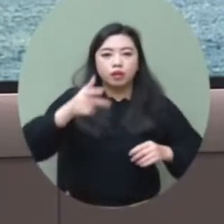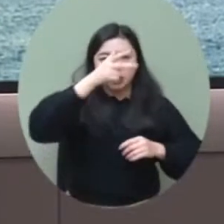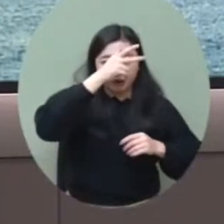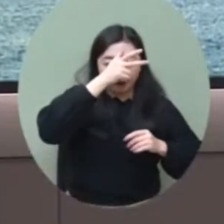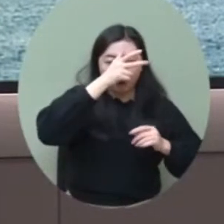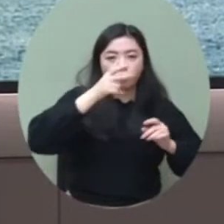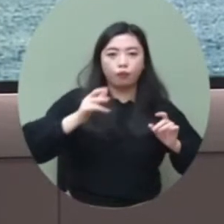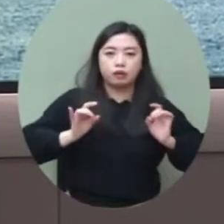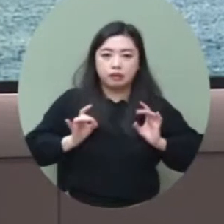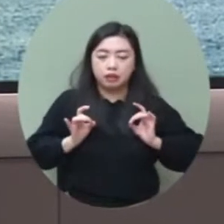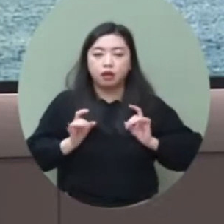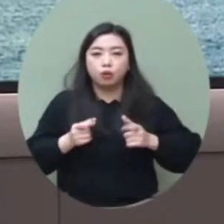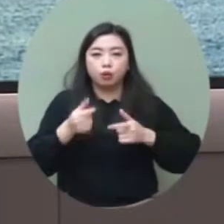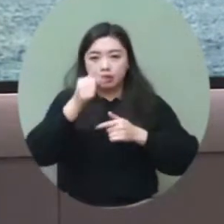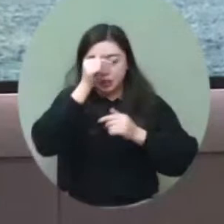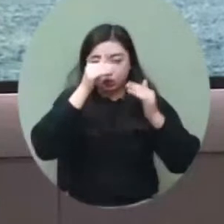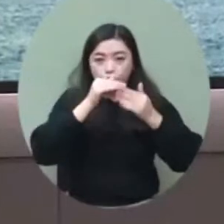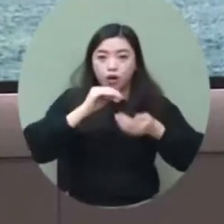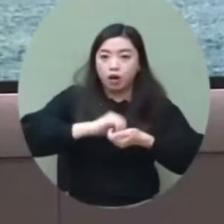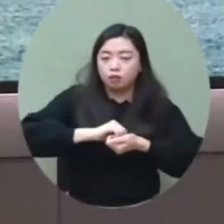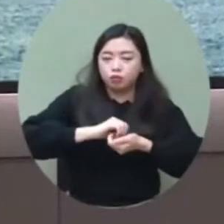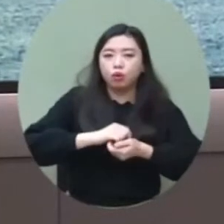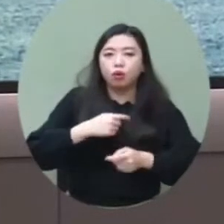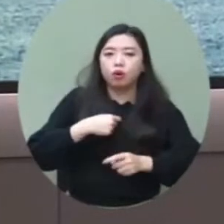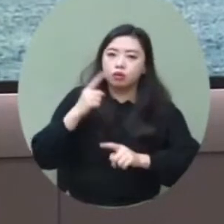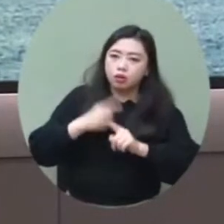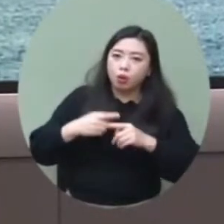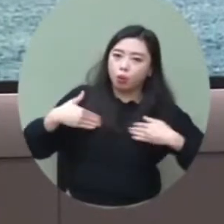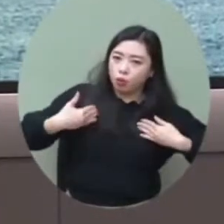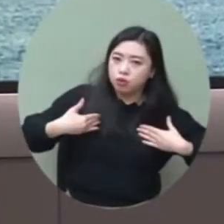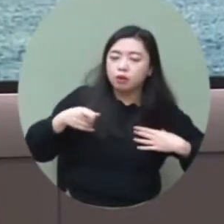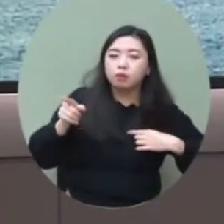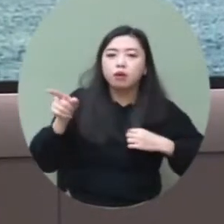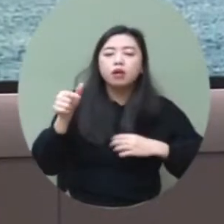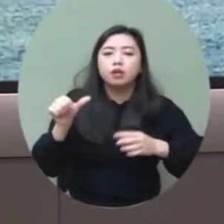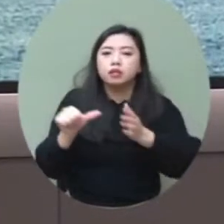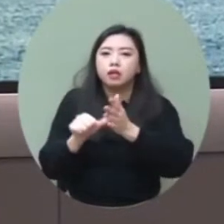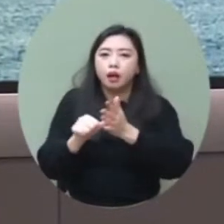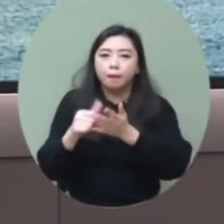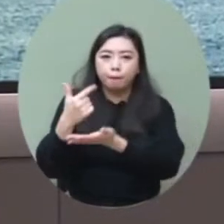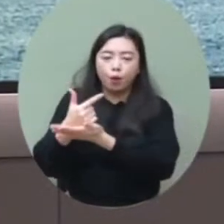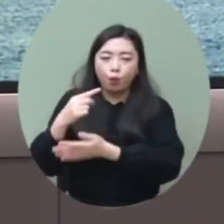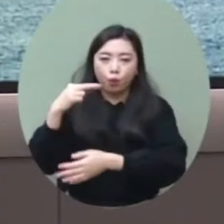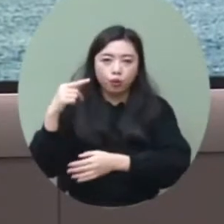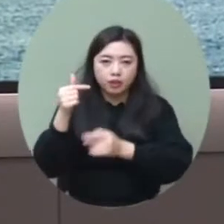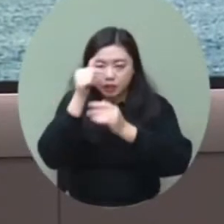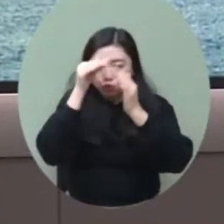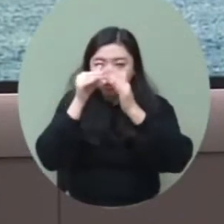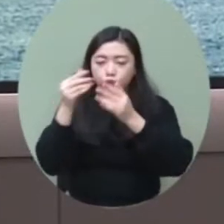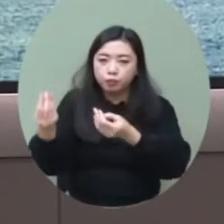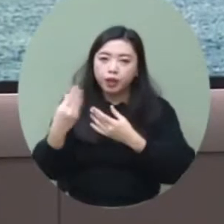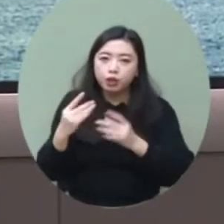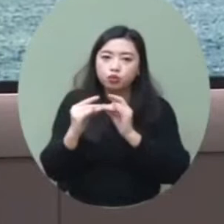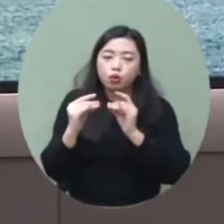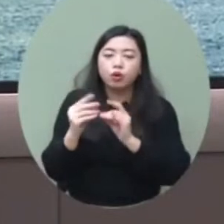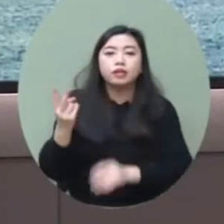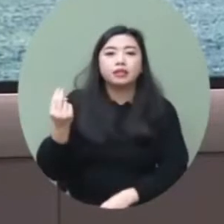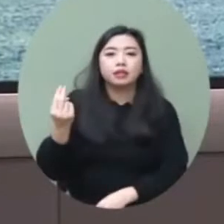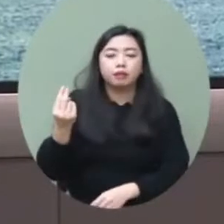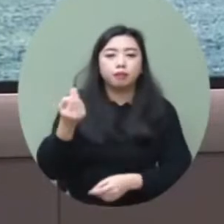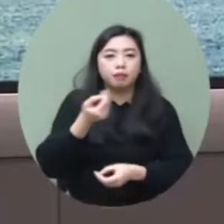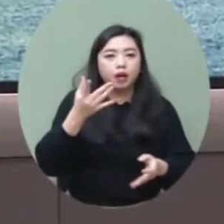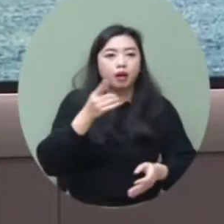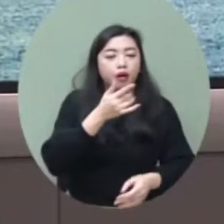offered 20 beds for the patients, mainly the non-COVID patient for in the Hong Kong